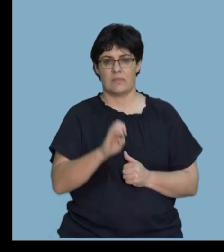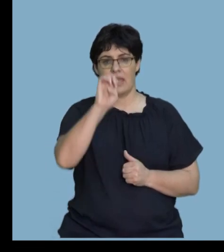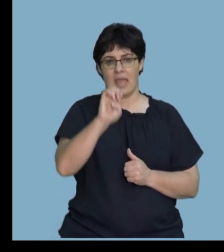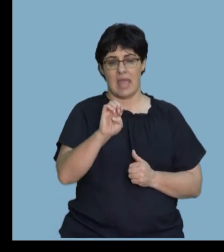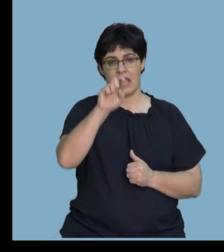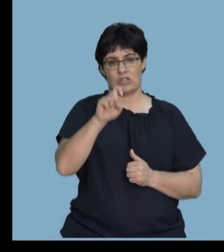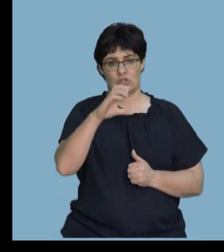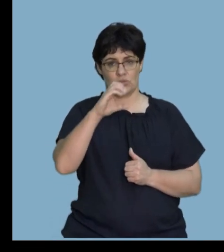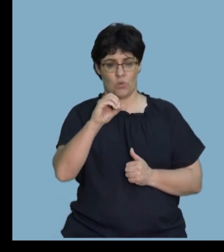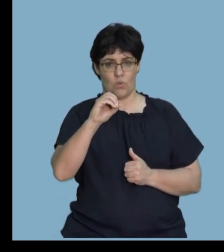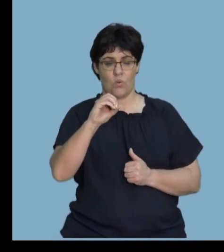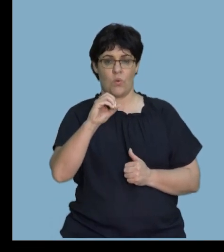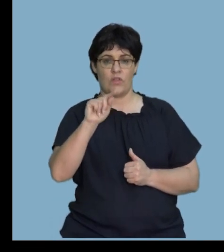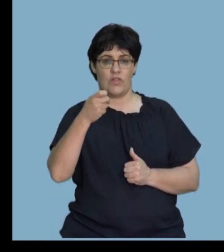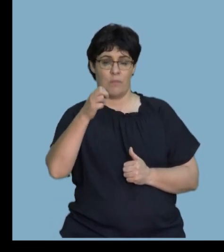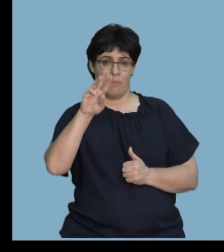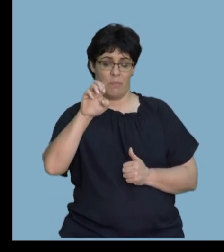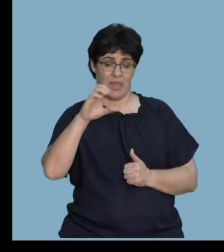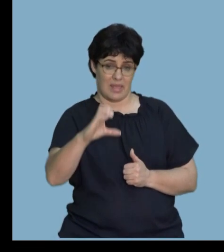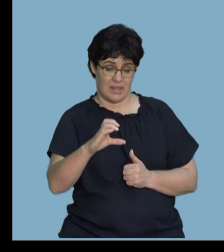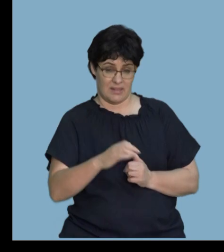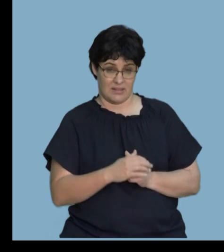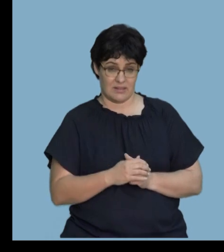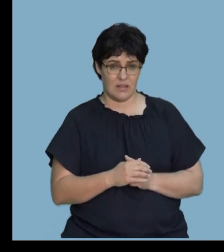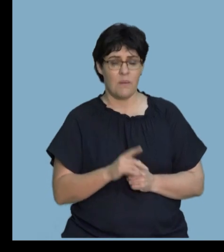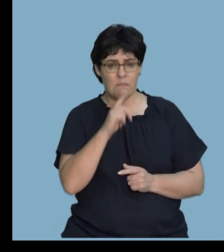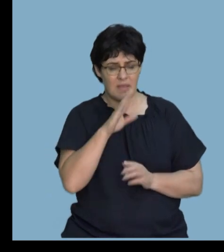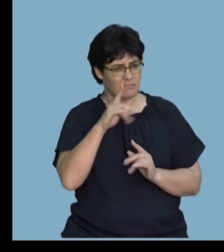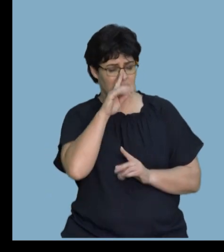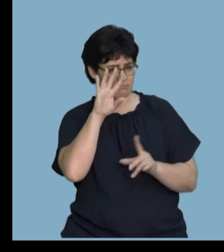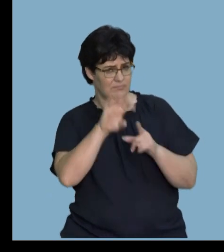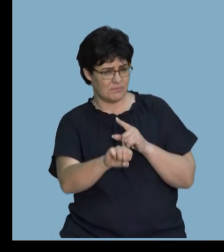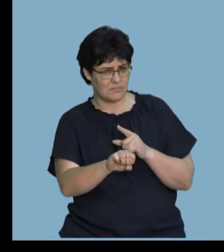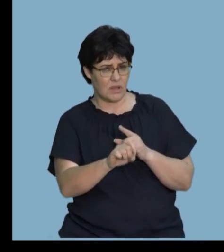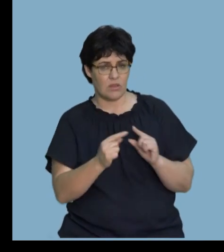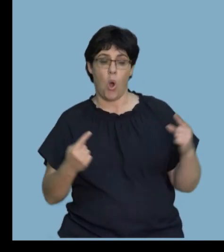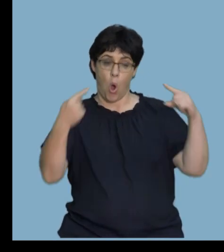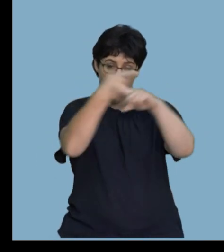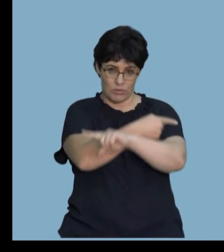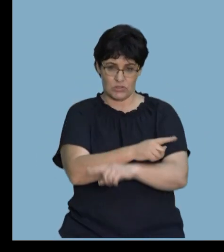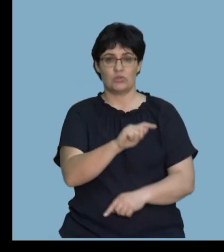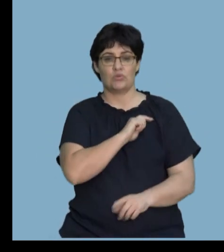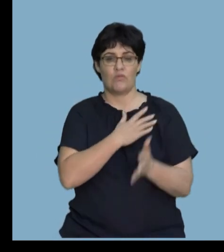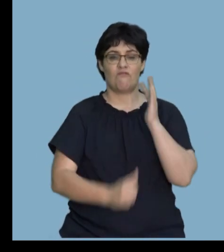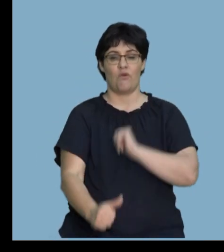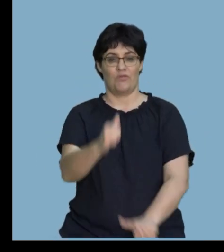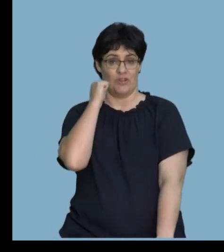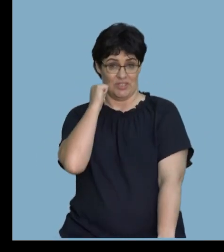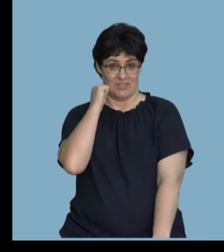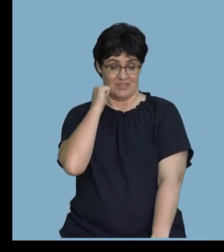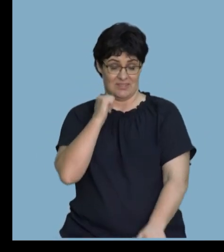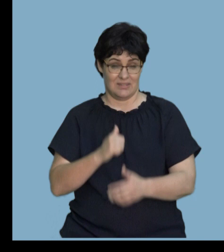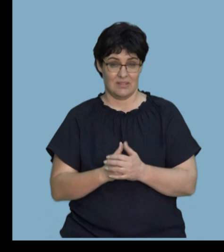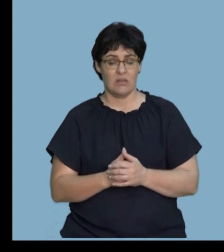is exothermic. Now, we can immediately deduce that the opposite is true for the reverse